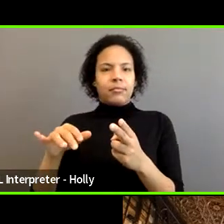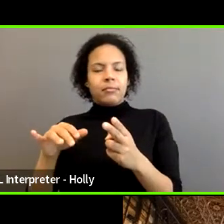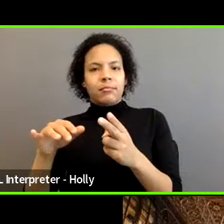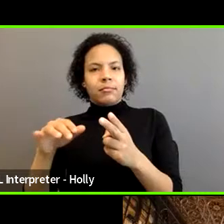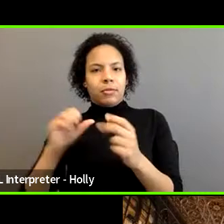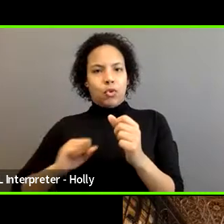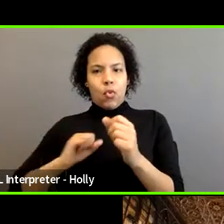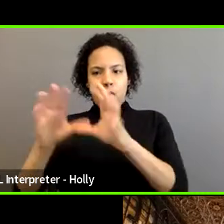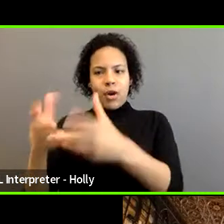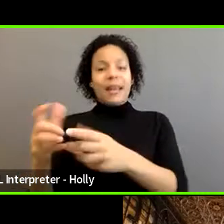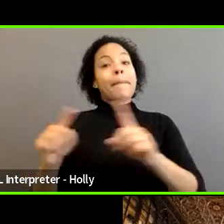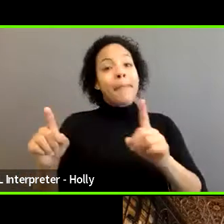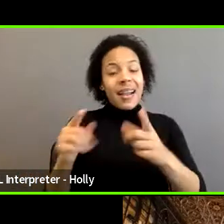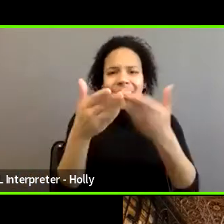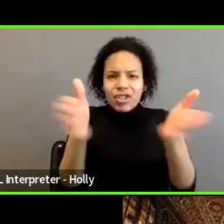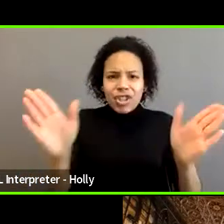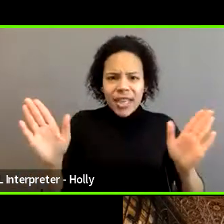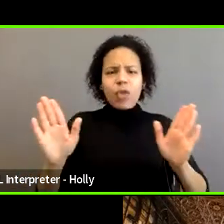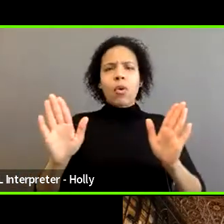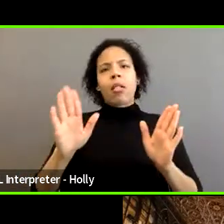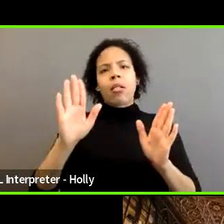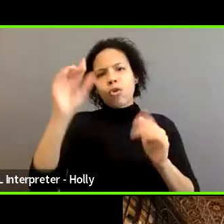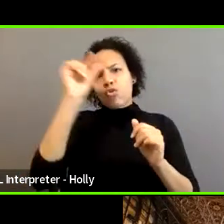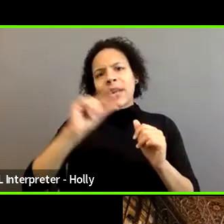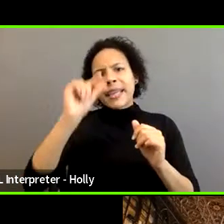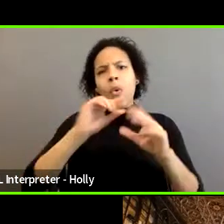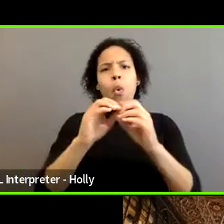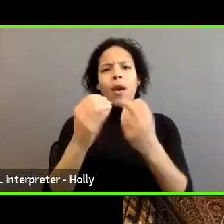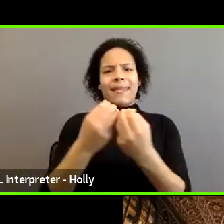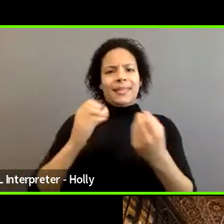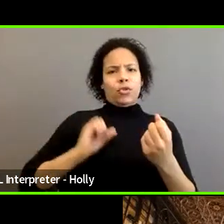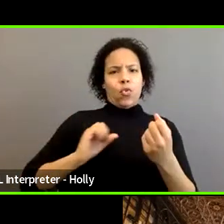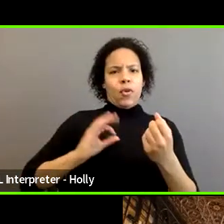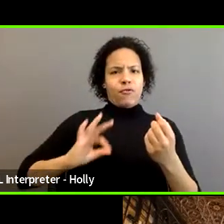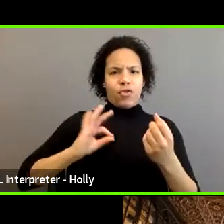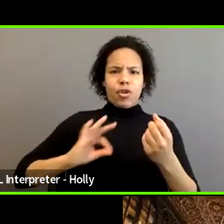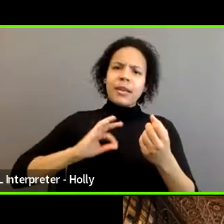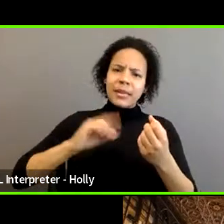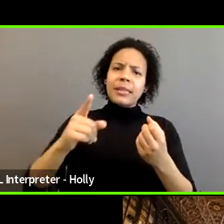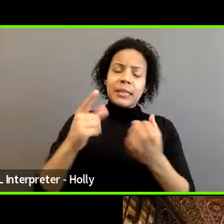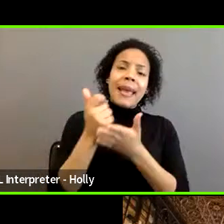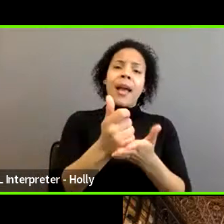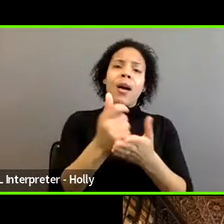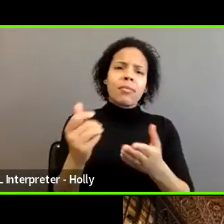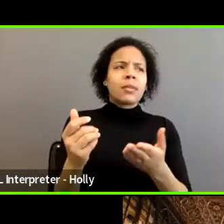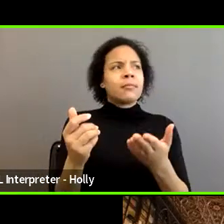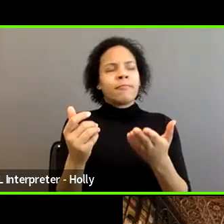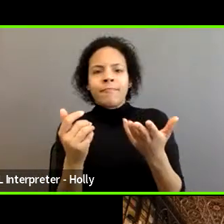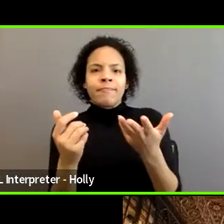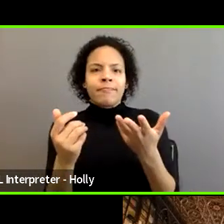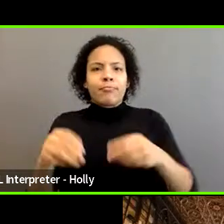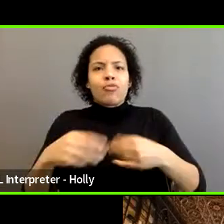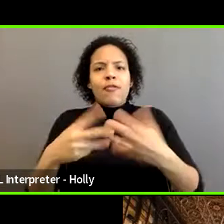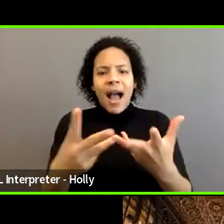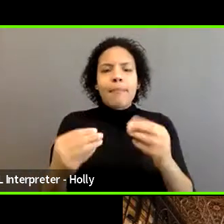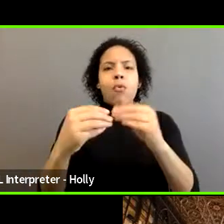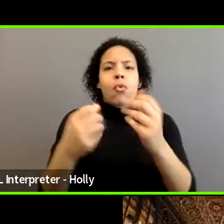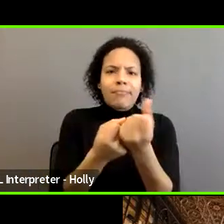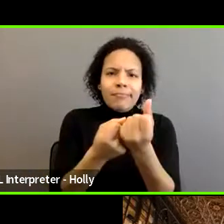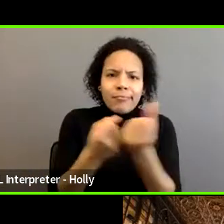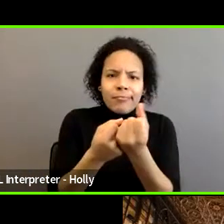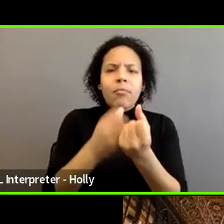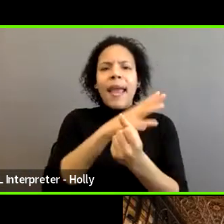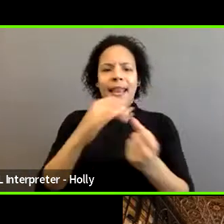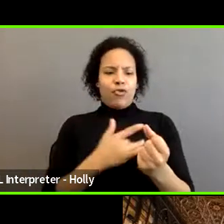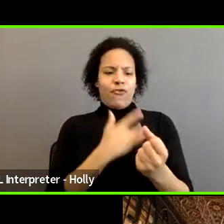we do feel isolated. We find community, we find opportunities for public service. And I think that's another component of this that